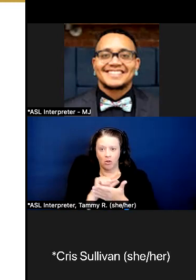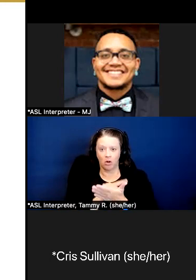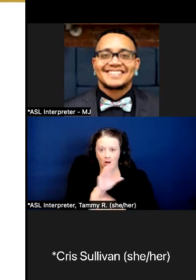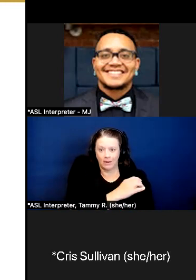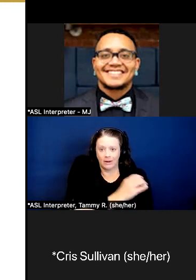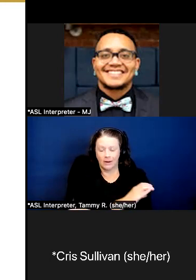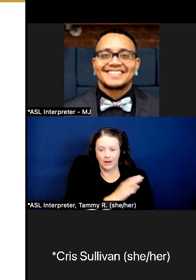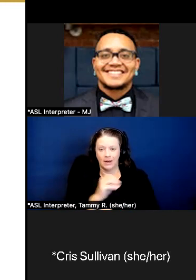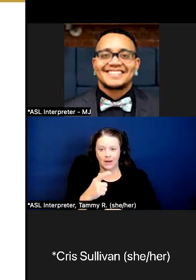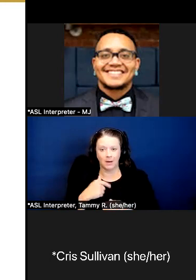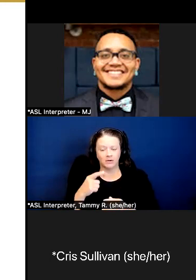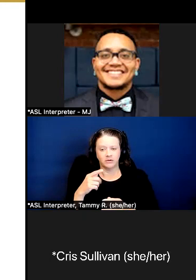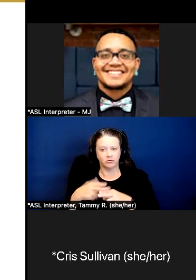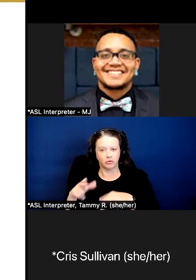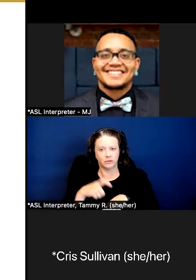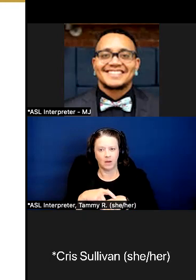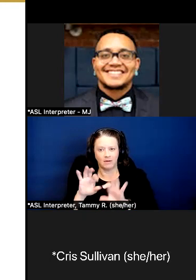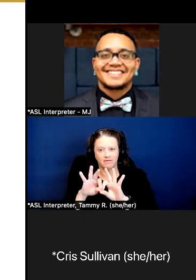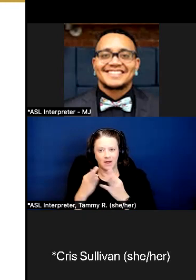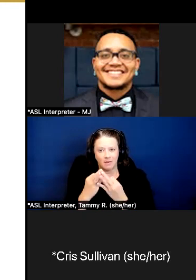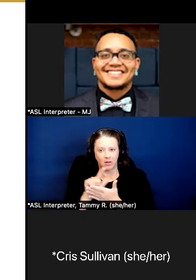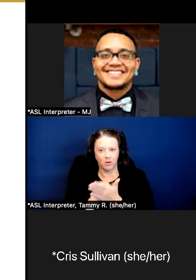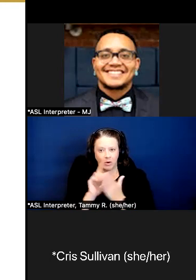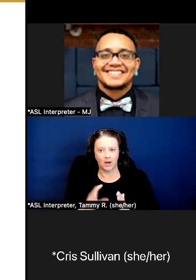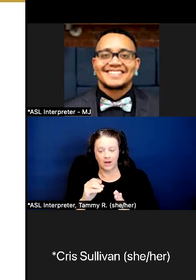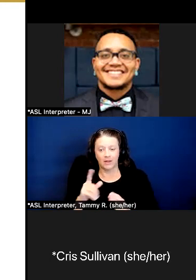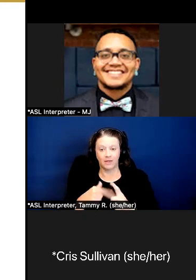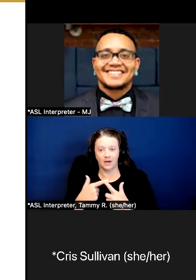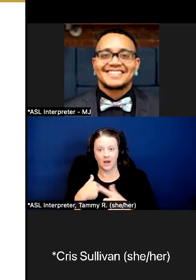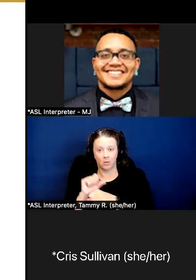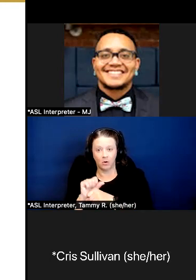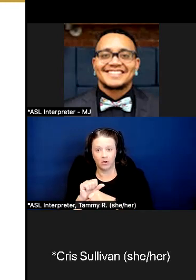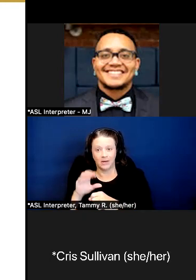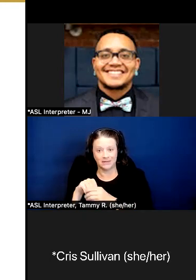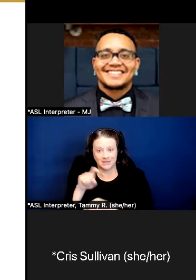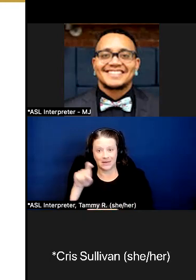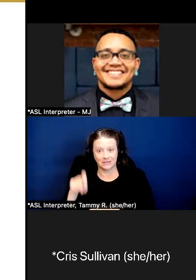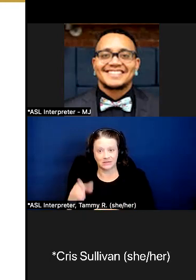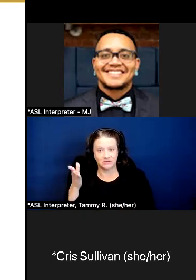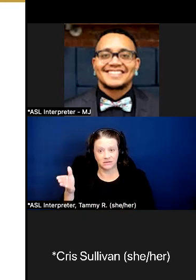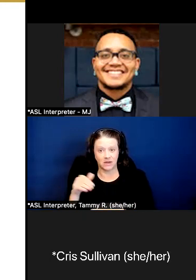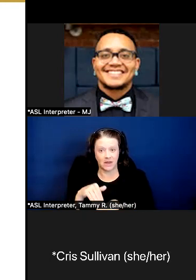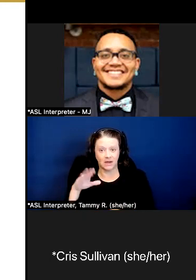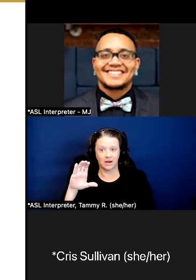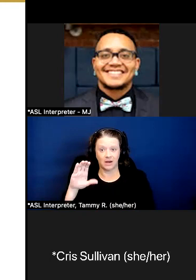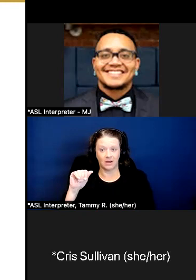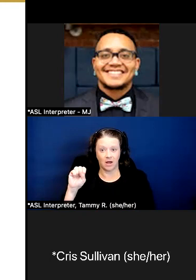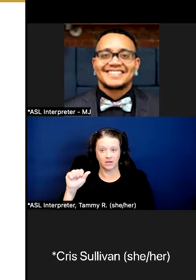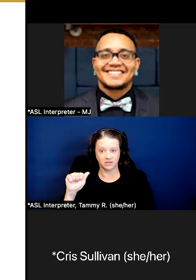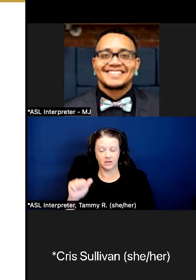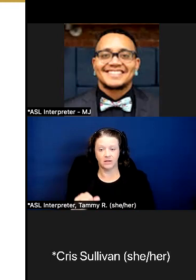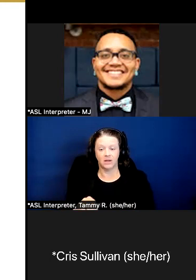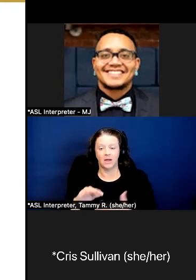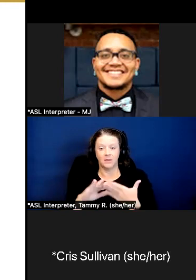a family attorney. And then after that, I worked at CASA in Texas. The aging out of foster